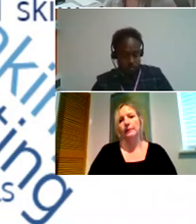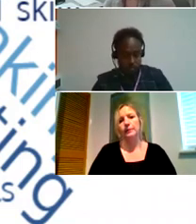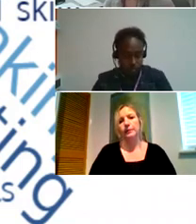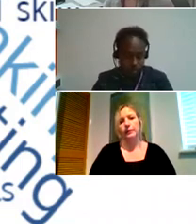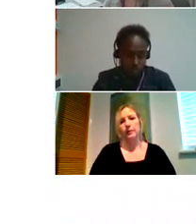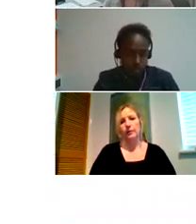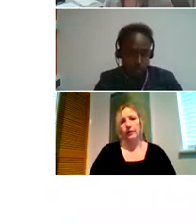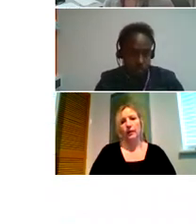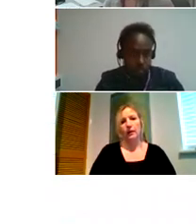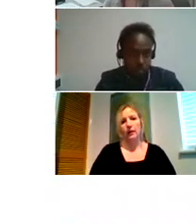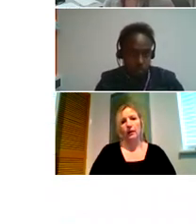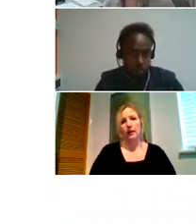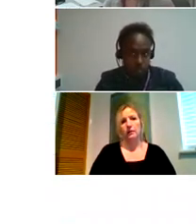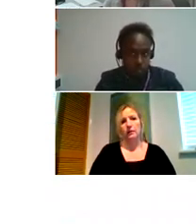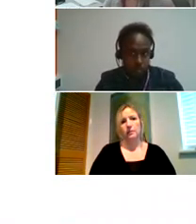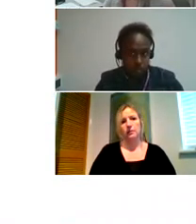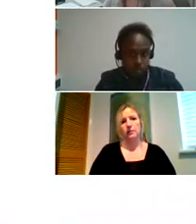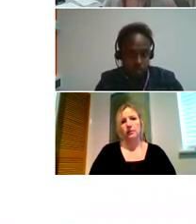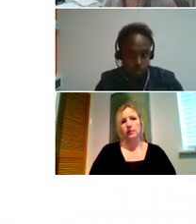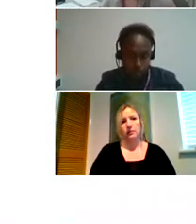slide, please.